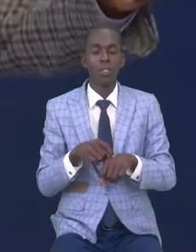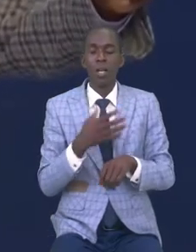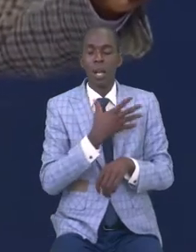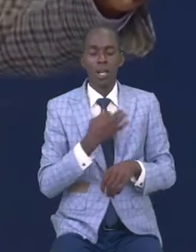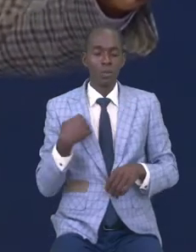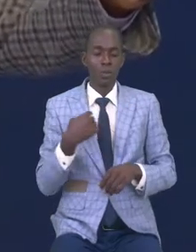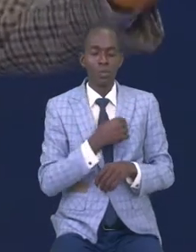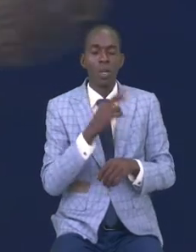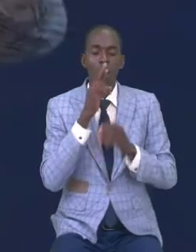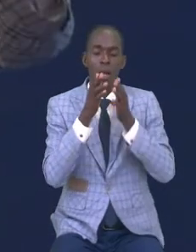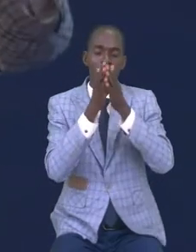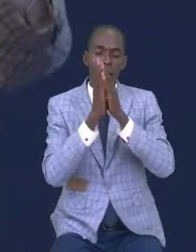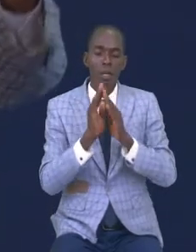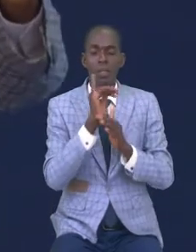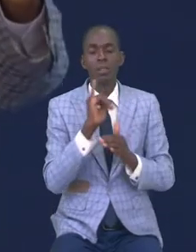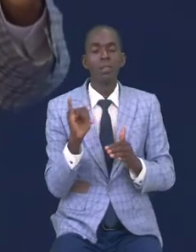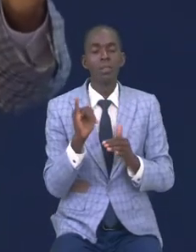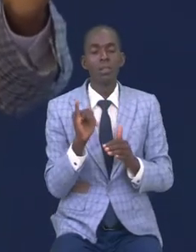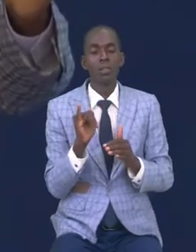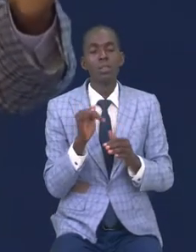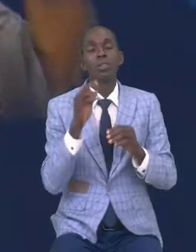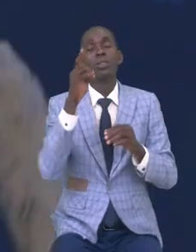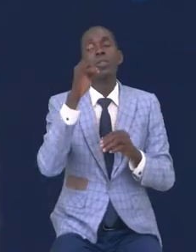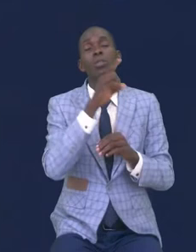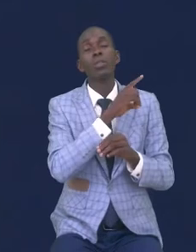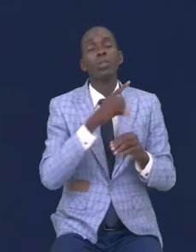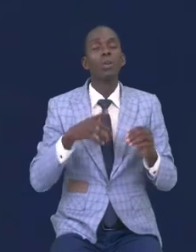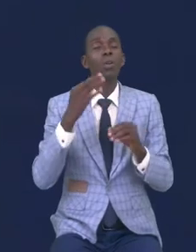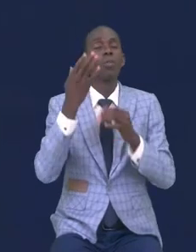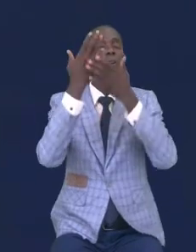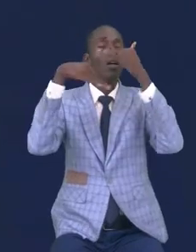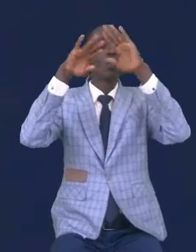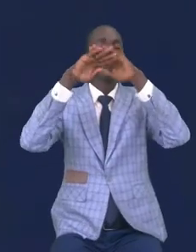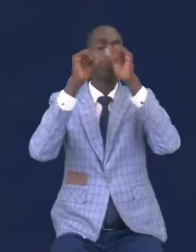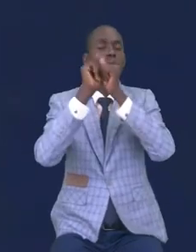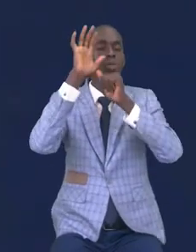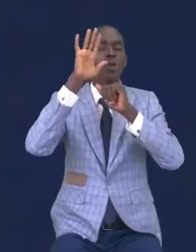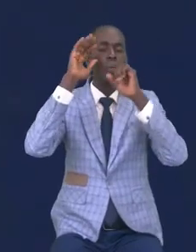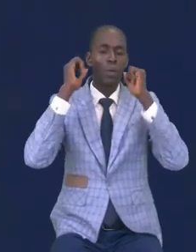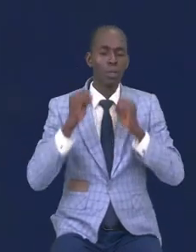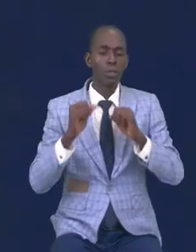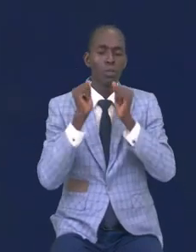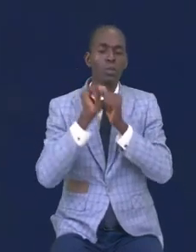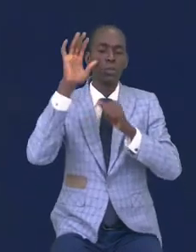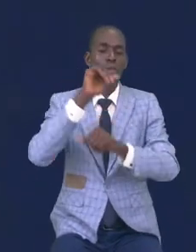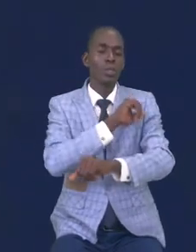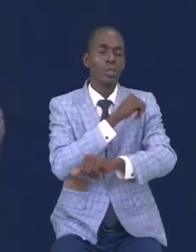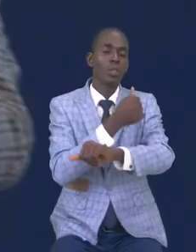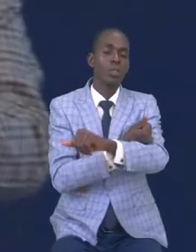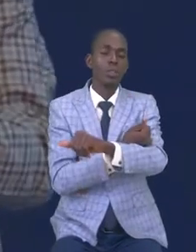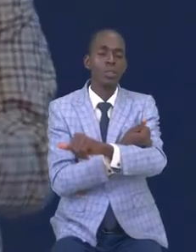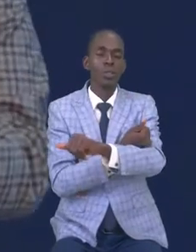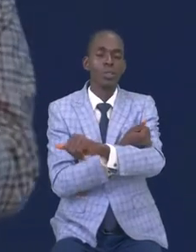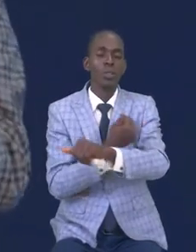asking that all of heaven, with your power, with your authority,